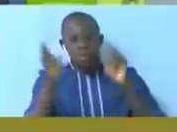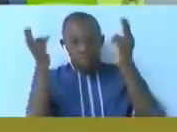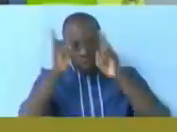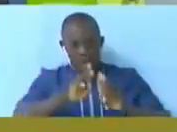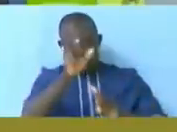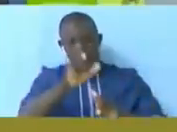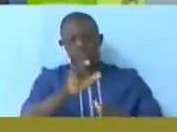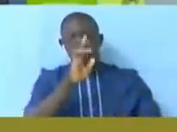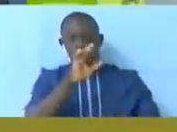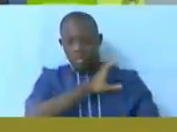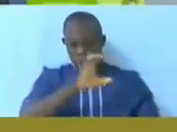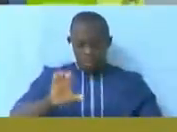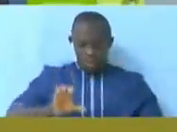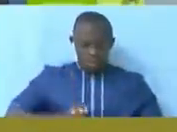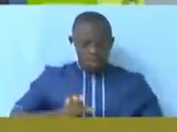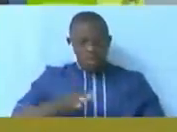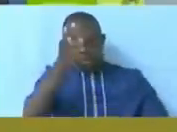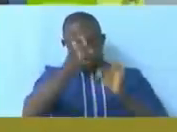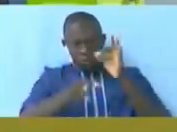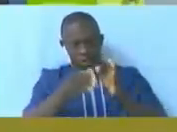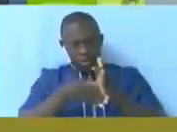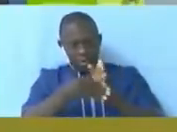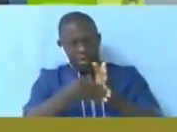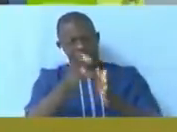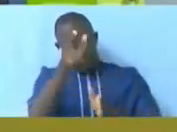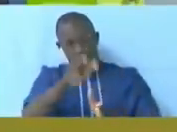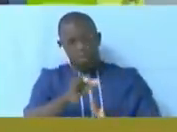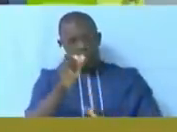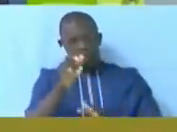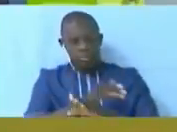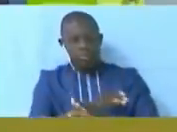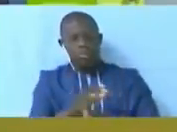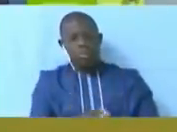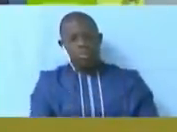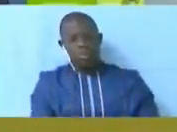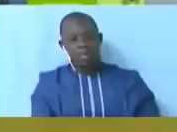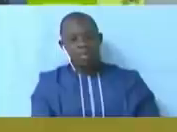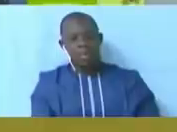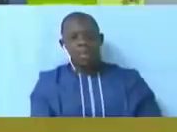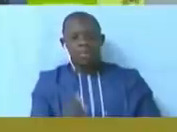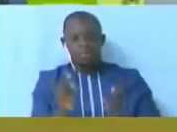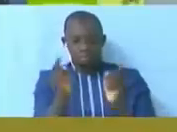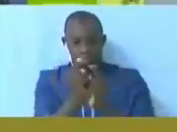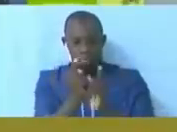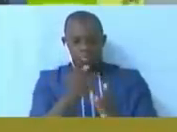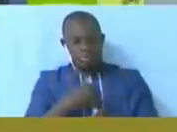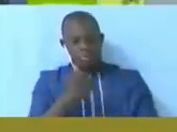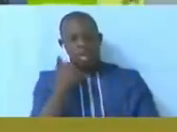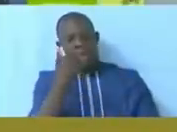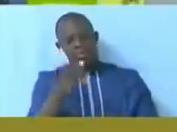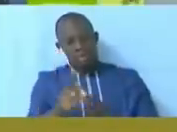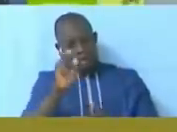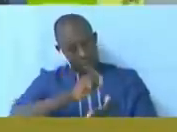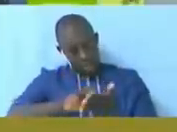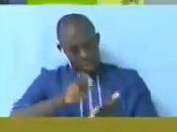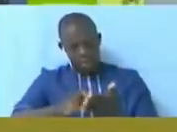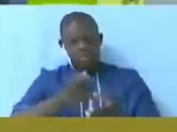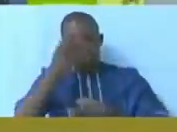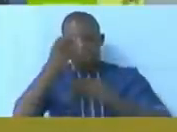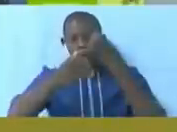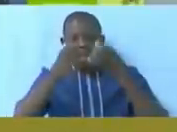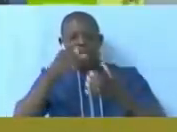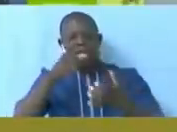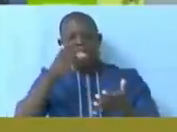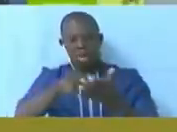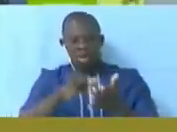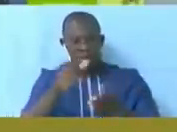wotumo Justice Lati wolem chief justice otembo prevail on me to write a petition. Ayinyu la lotan kan akonga petition o